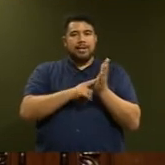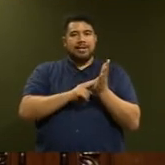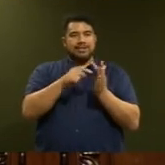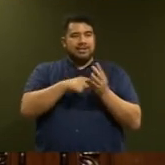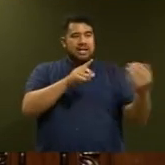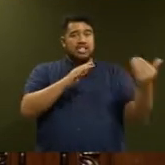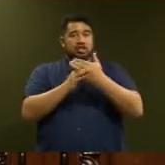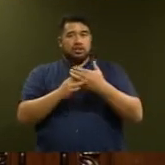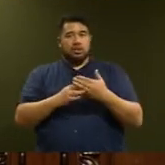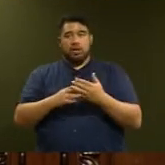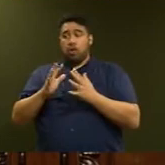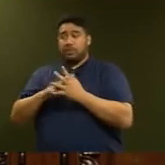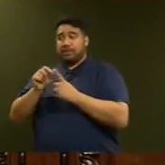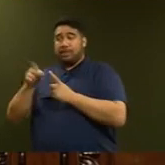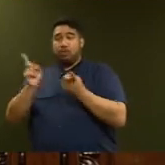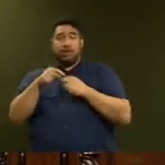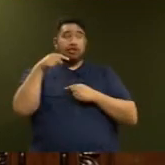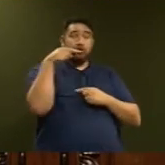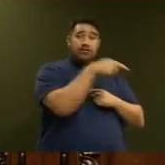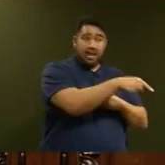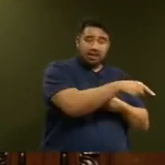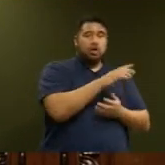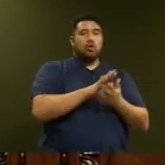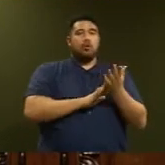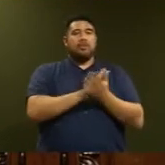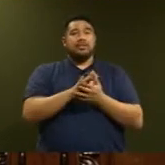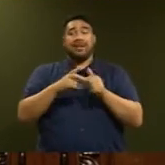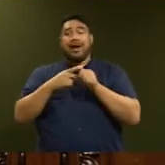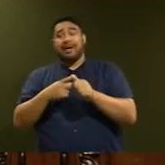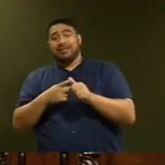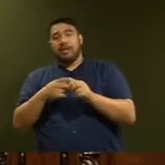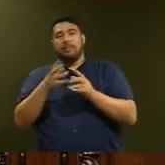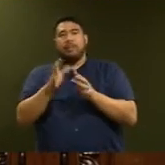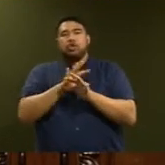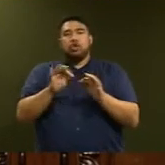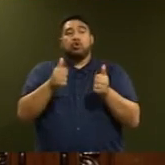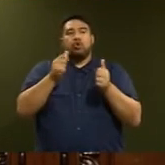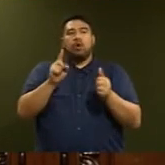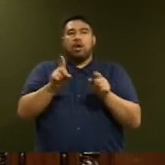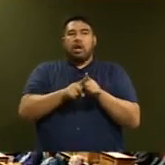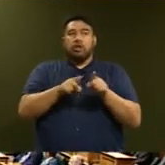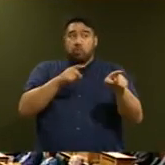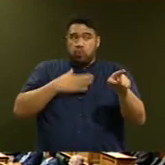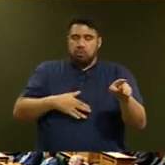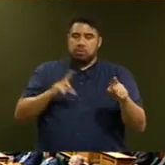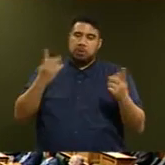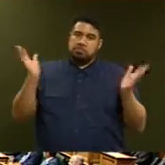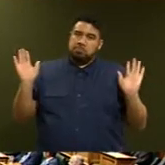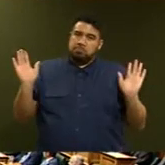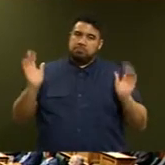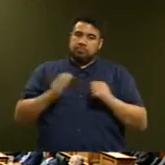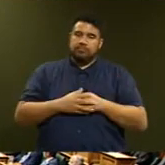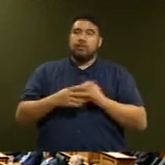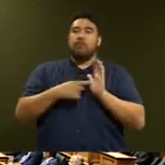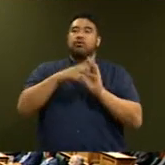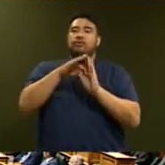Peters responded to that, and it meant that the answer was possibly not as good as the member might have wanted. Point of order. A point of order, the